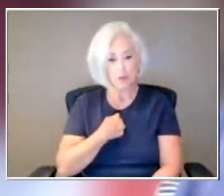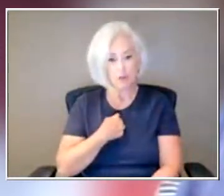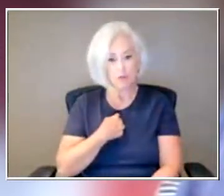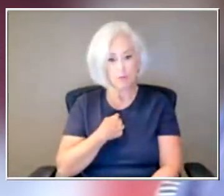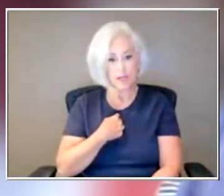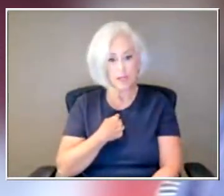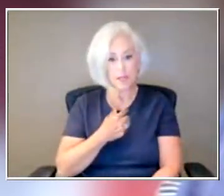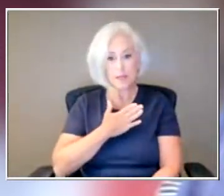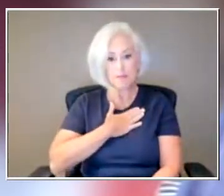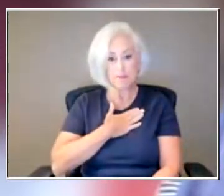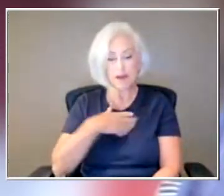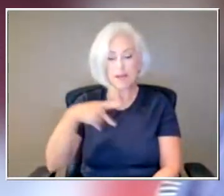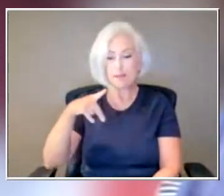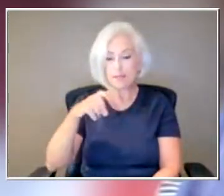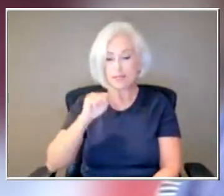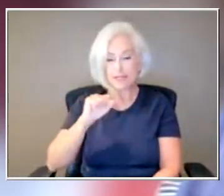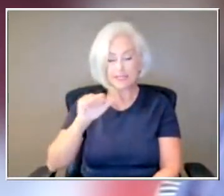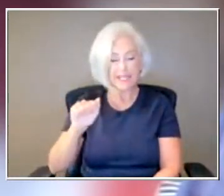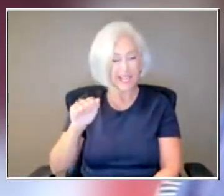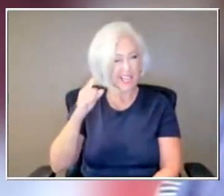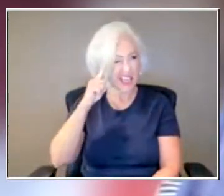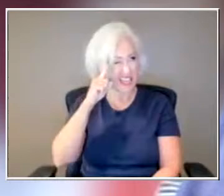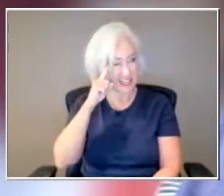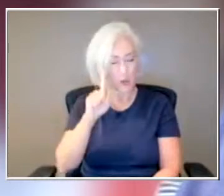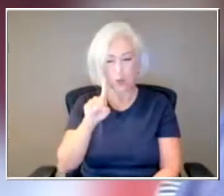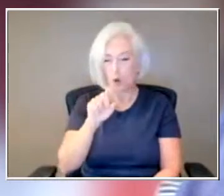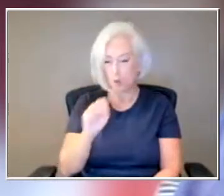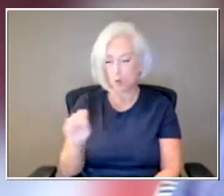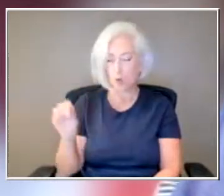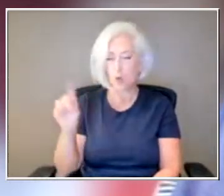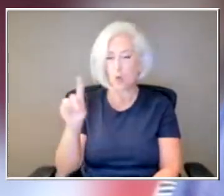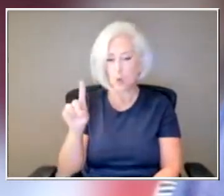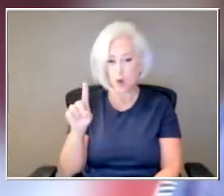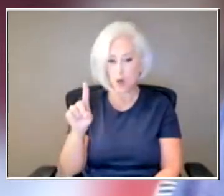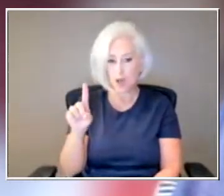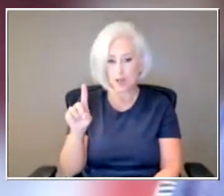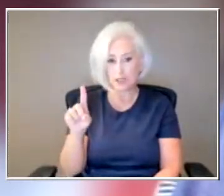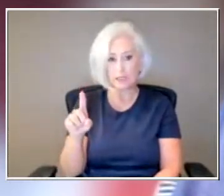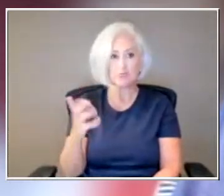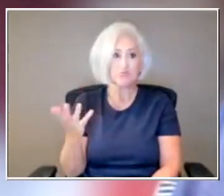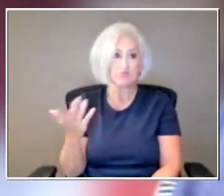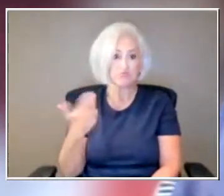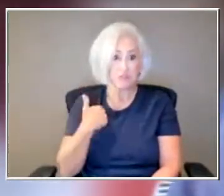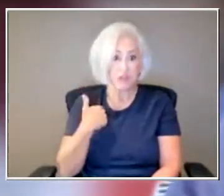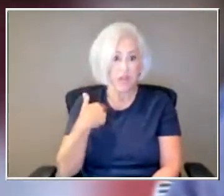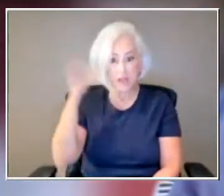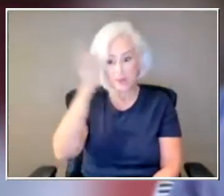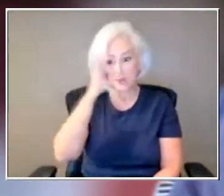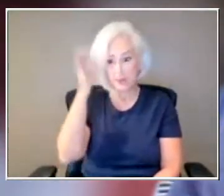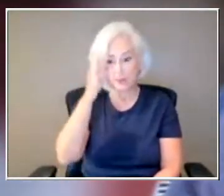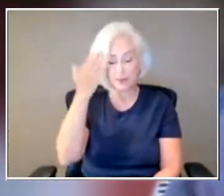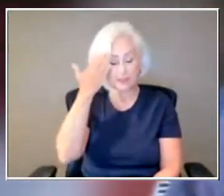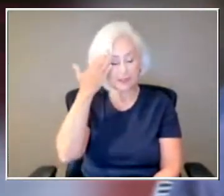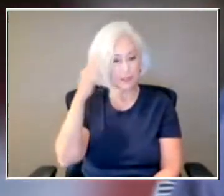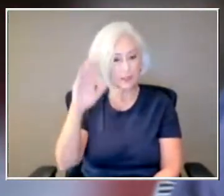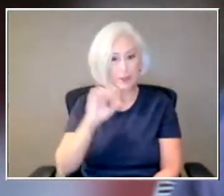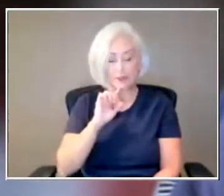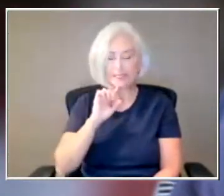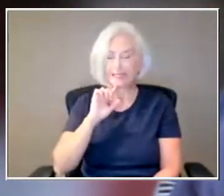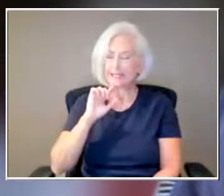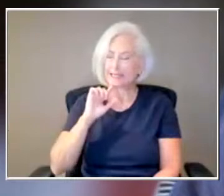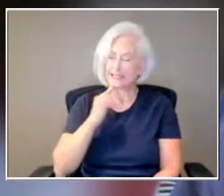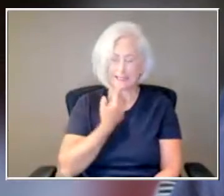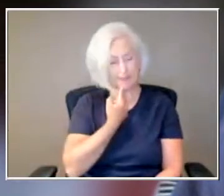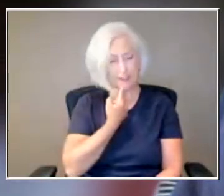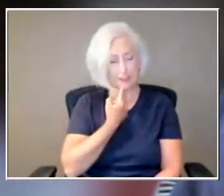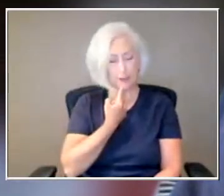was, I think it was 101 or something along those lines, I had no idea how severe that was.